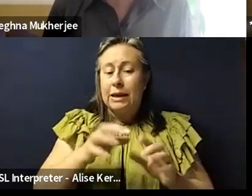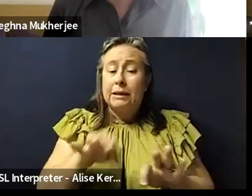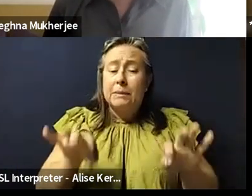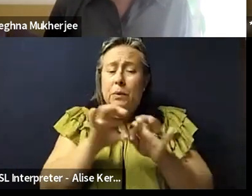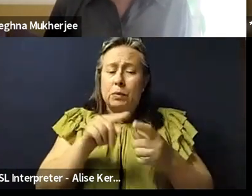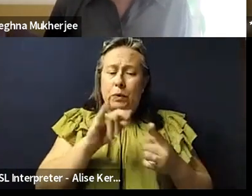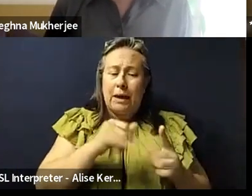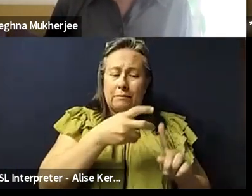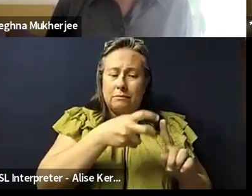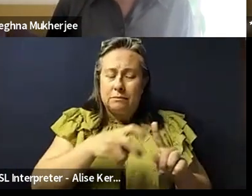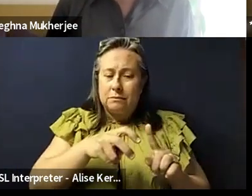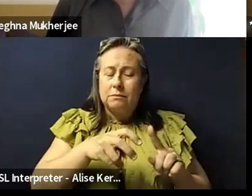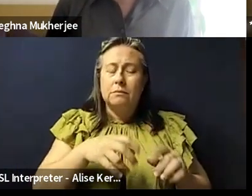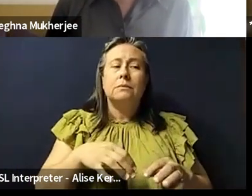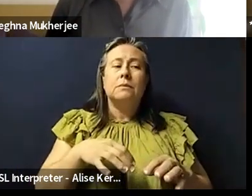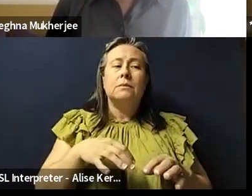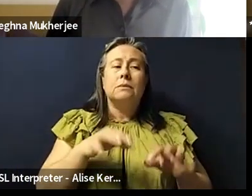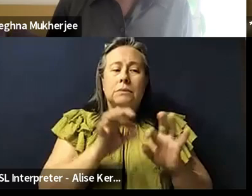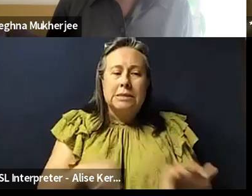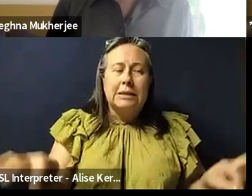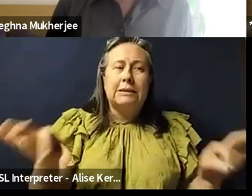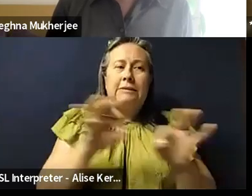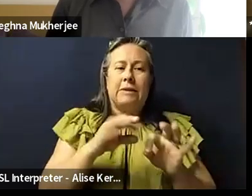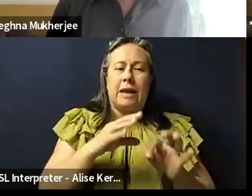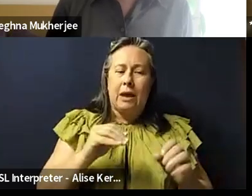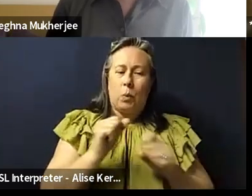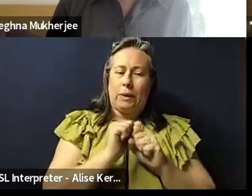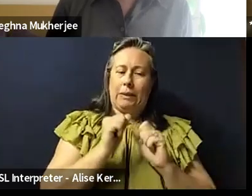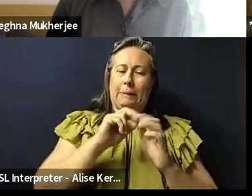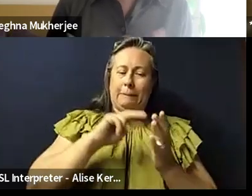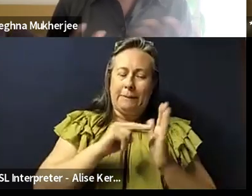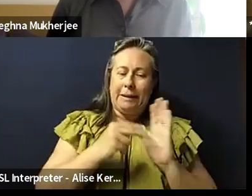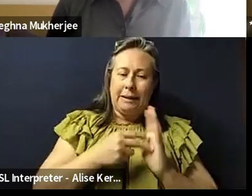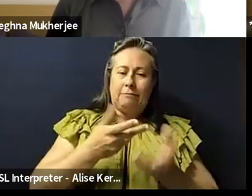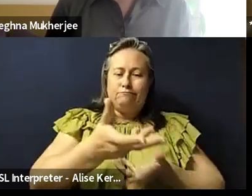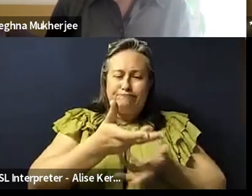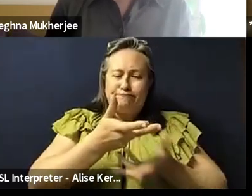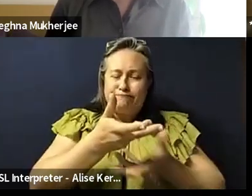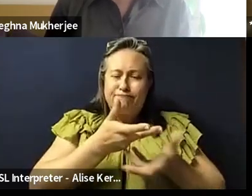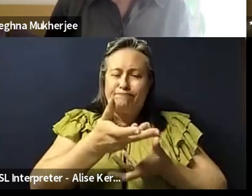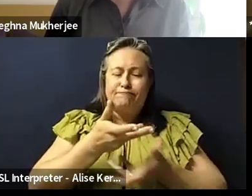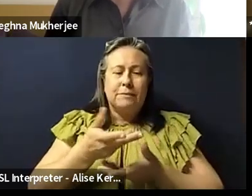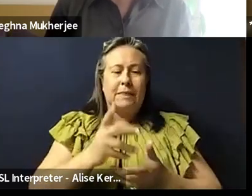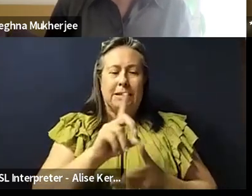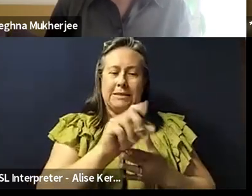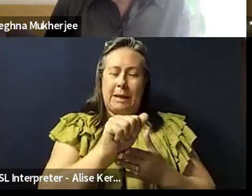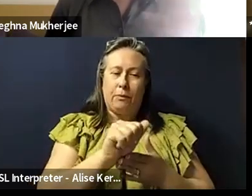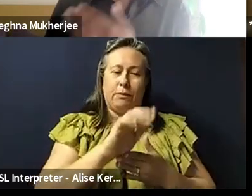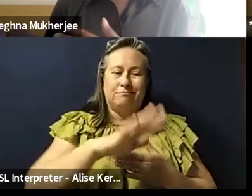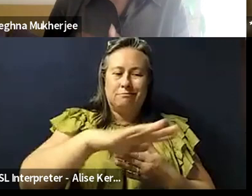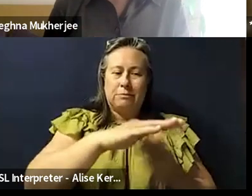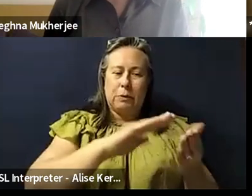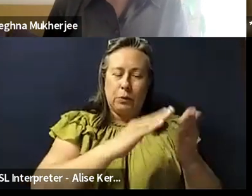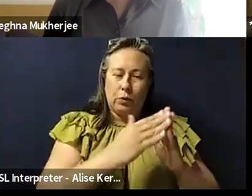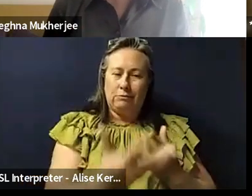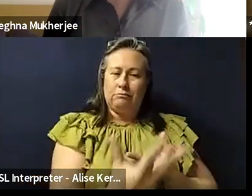is significantly and meaningfully engaging the disabled communities